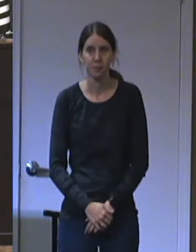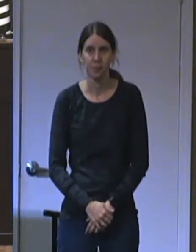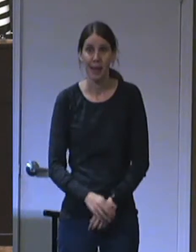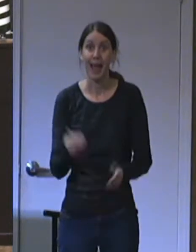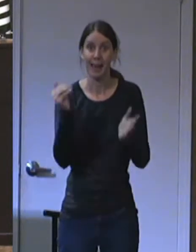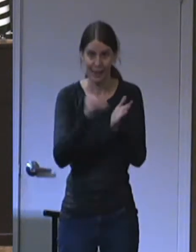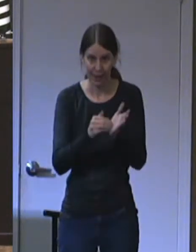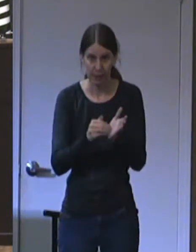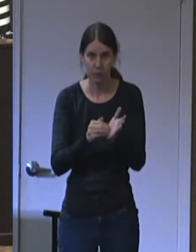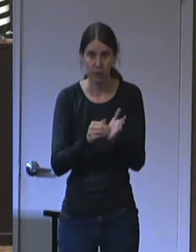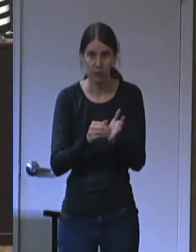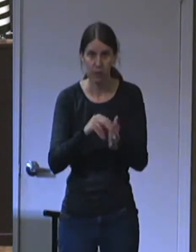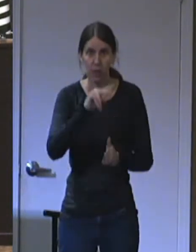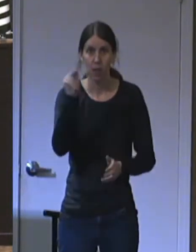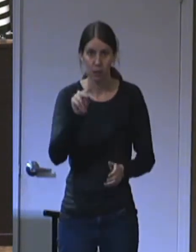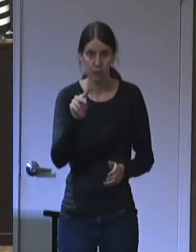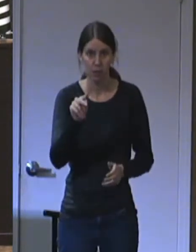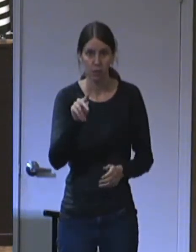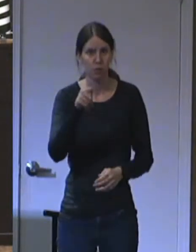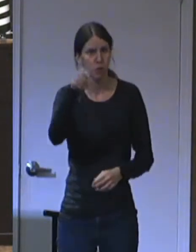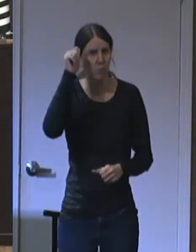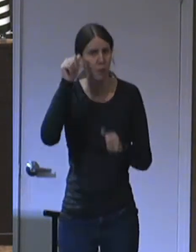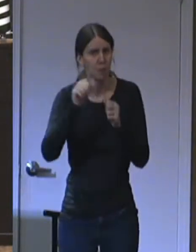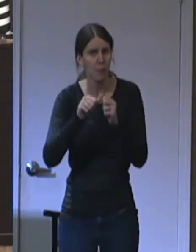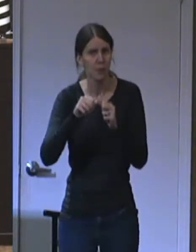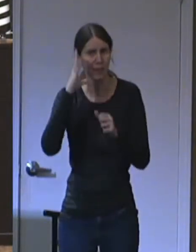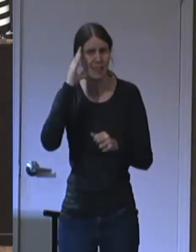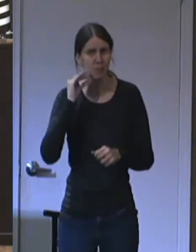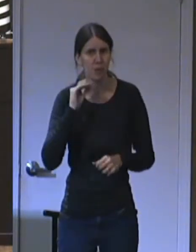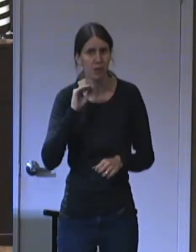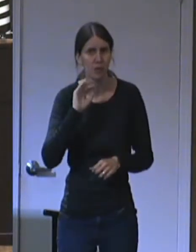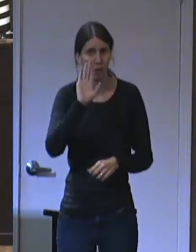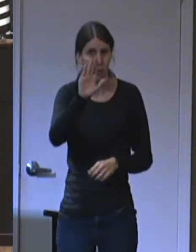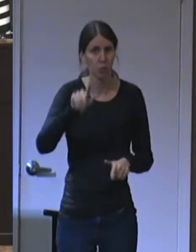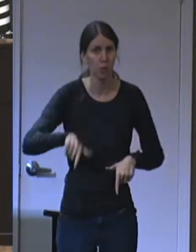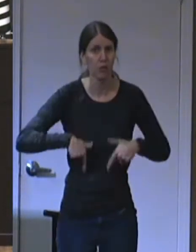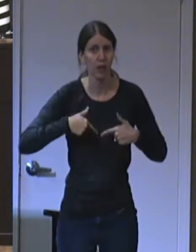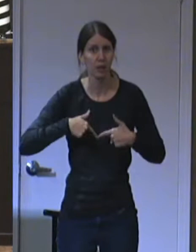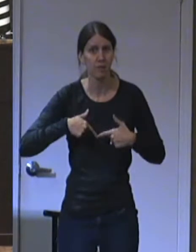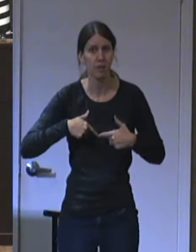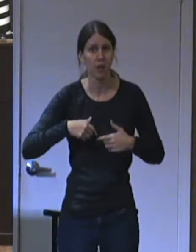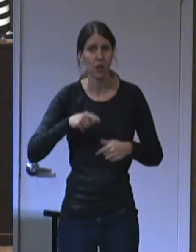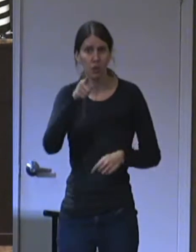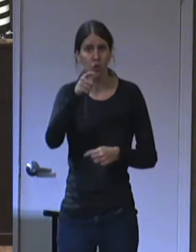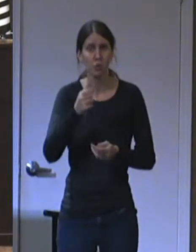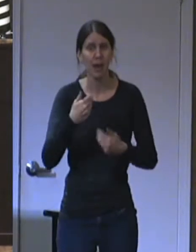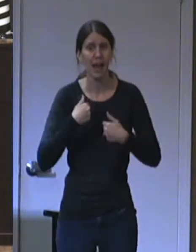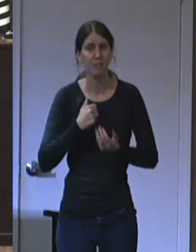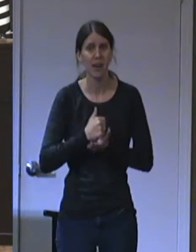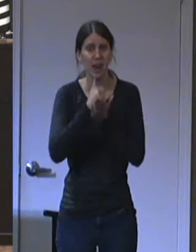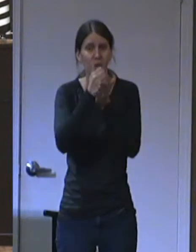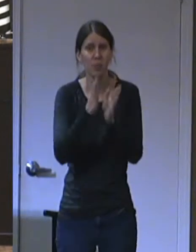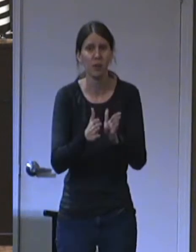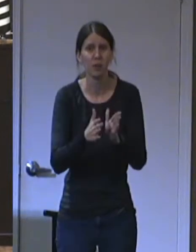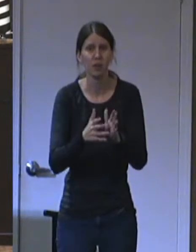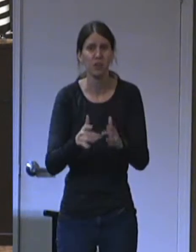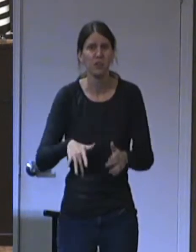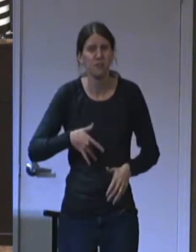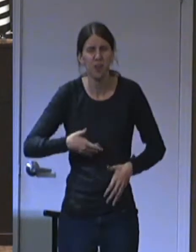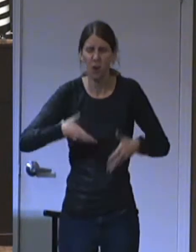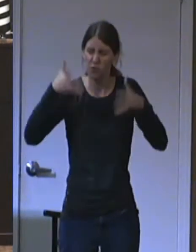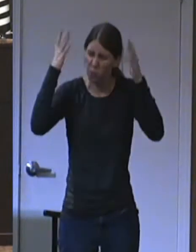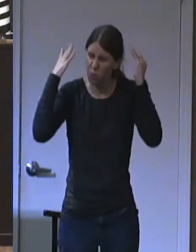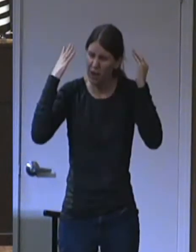One more time, I'm going to ask you to remember a time when someone was there for you when you were overwhelmed and you were losing hope.